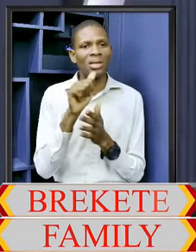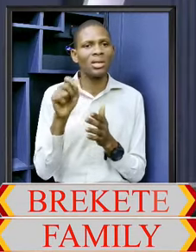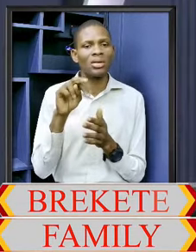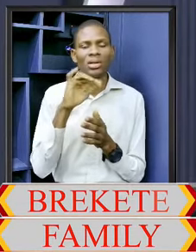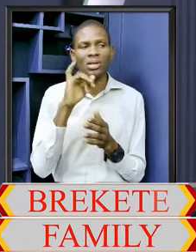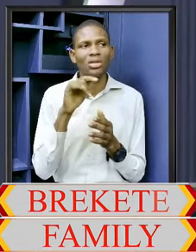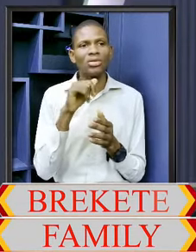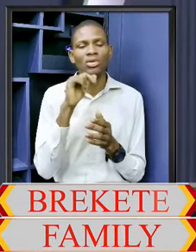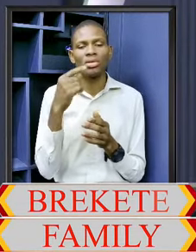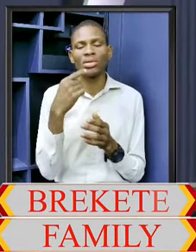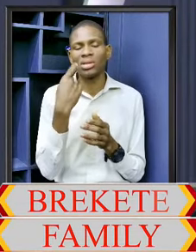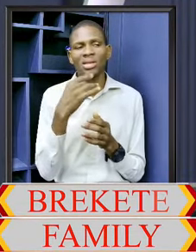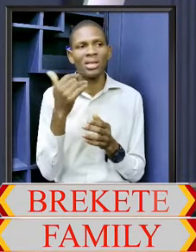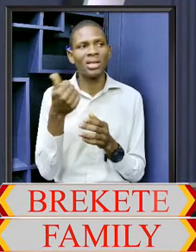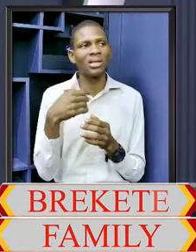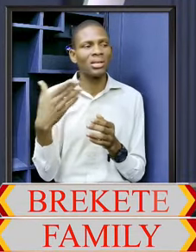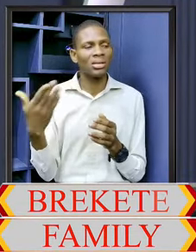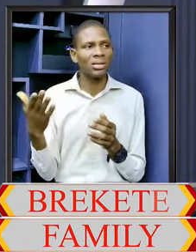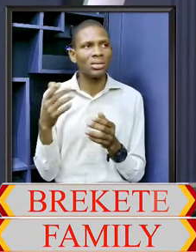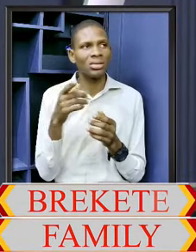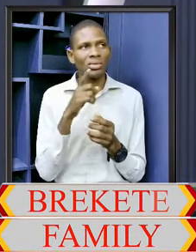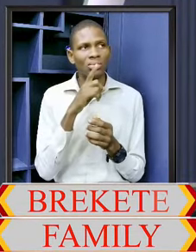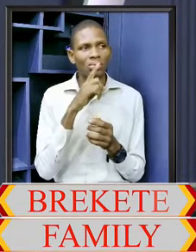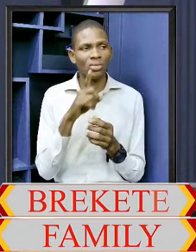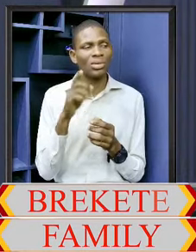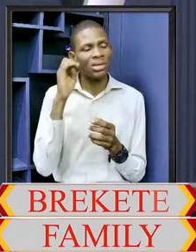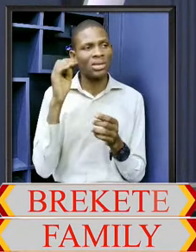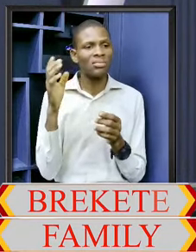anything tangible. He is mixing up